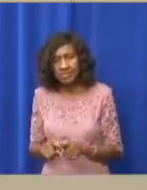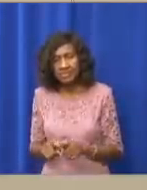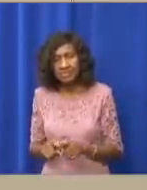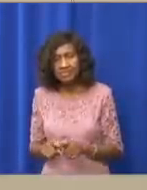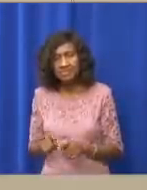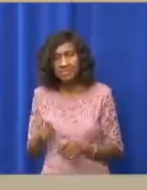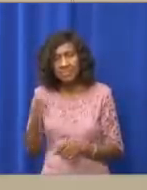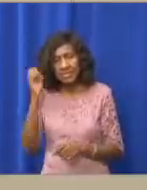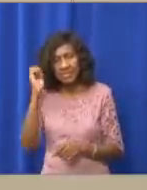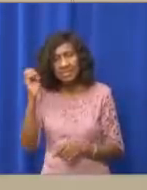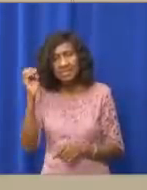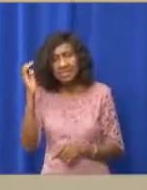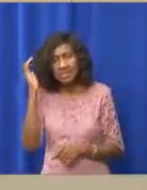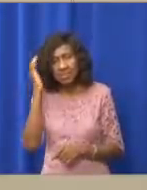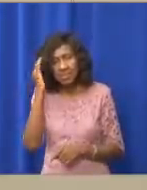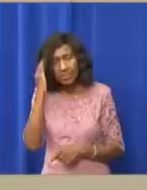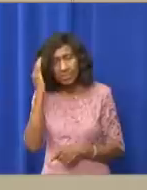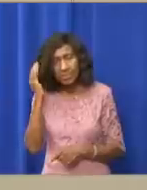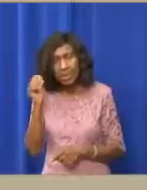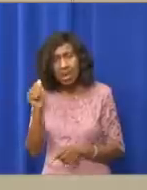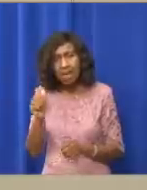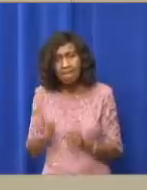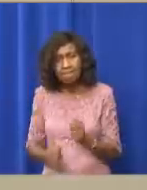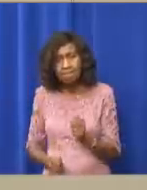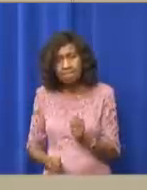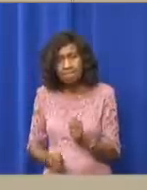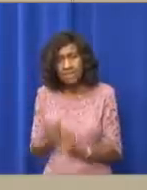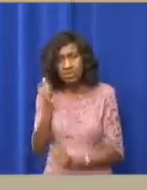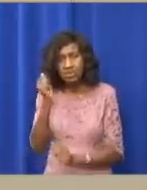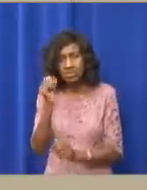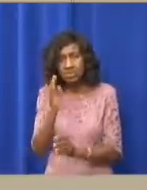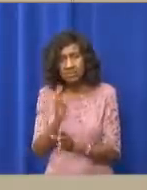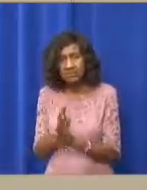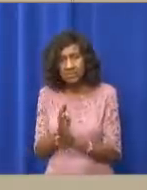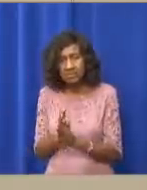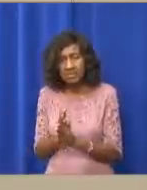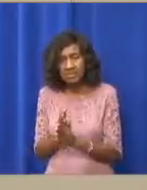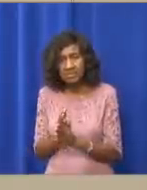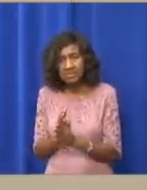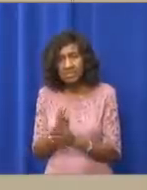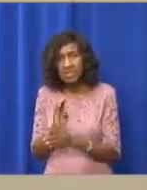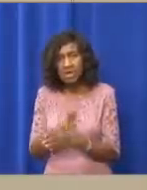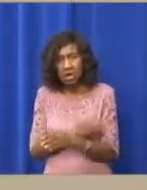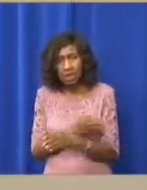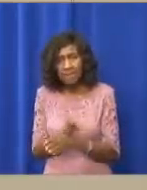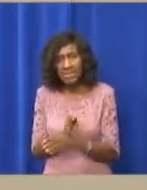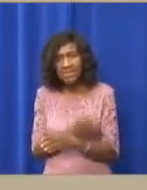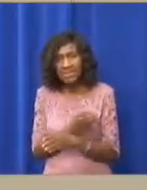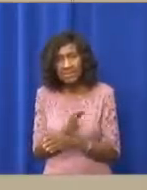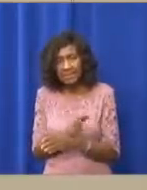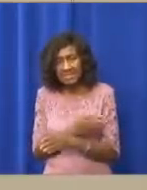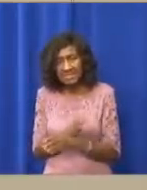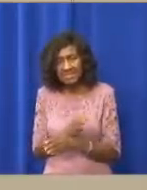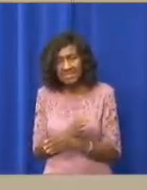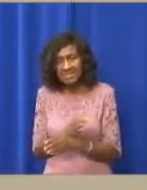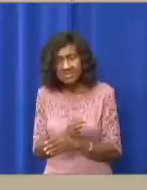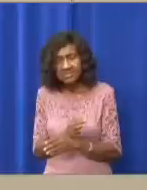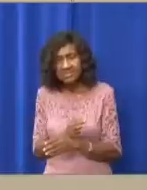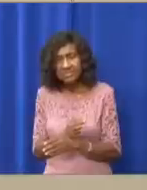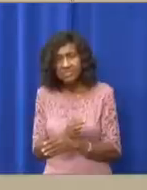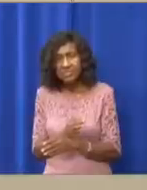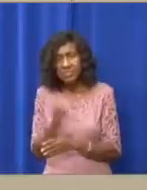I say, I know most of the bus companies have understood that their obligation is to their